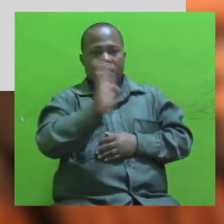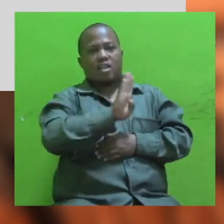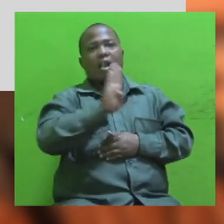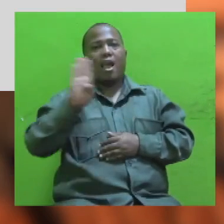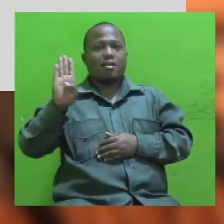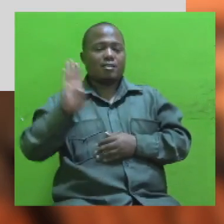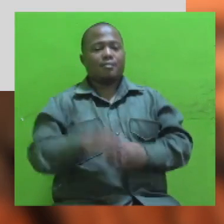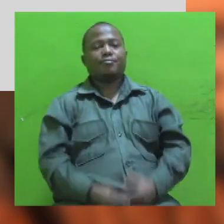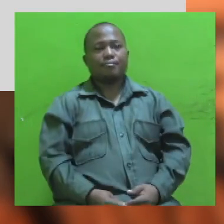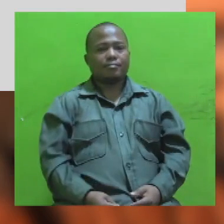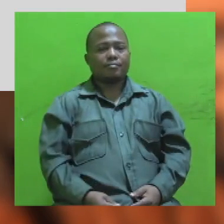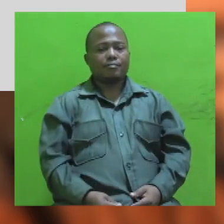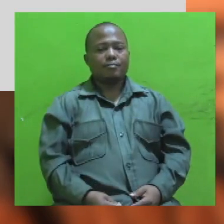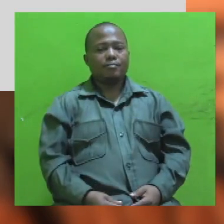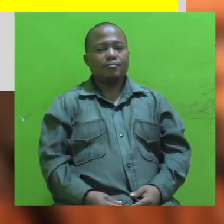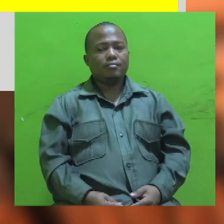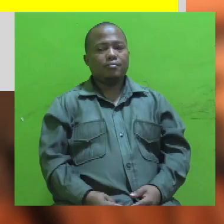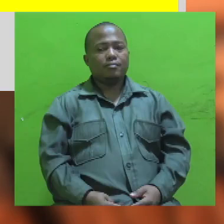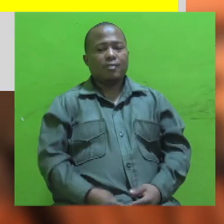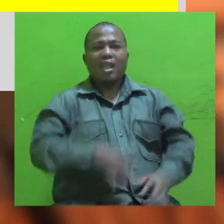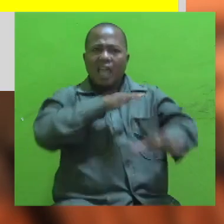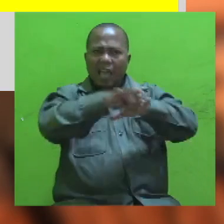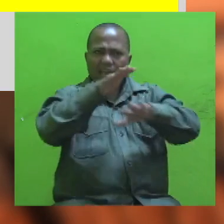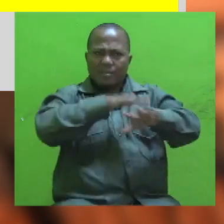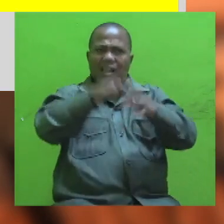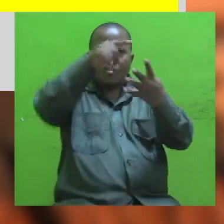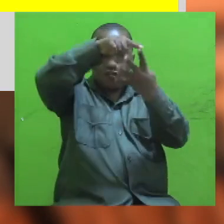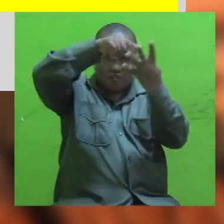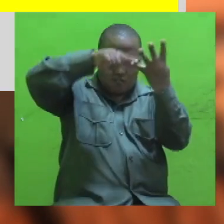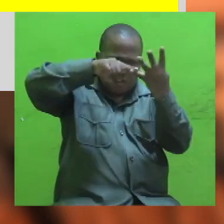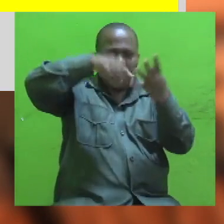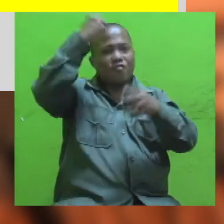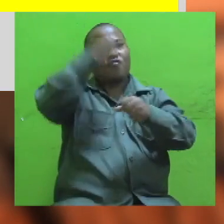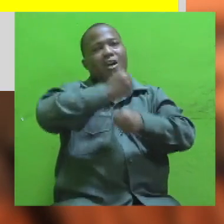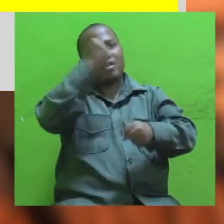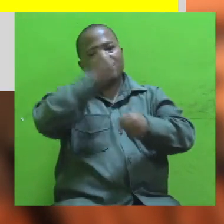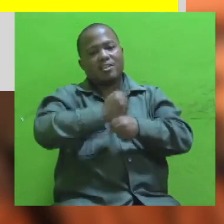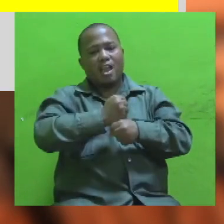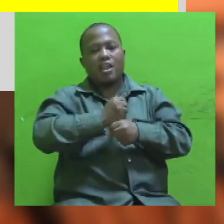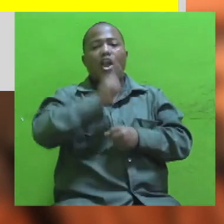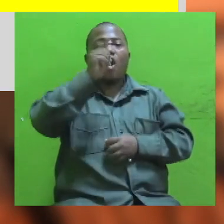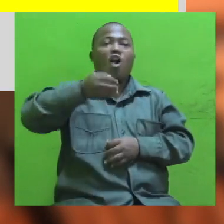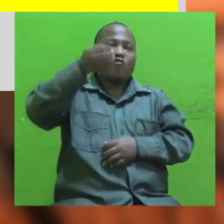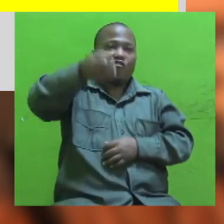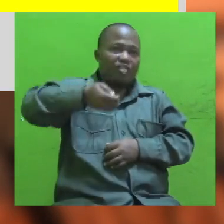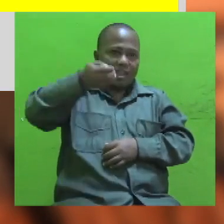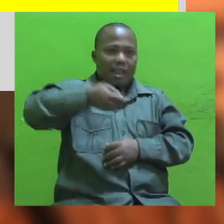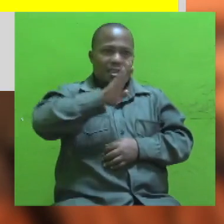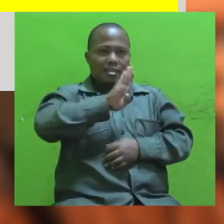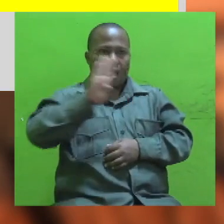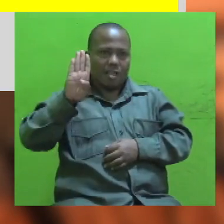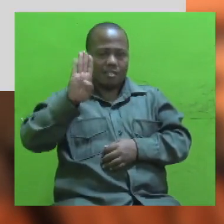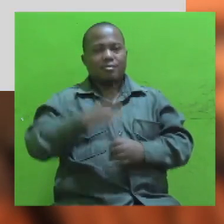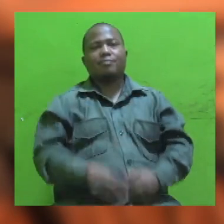committees and the district council. Explain 4 functions of village council. 4 functions of village